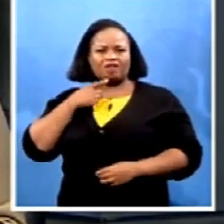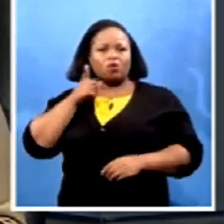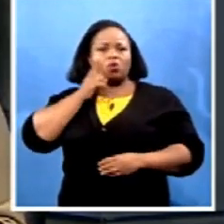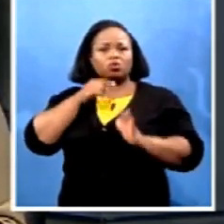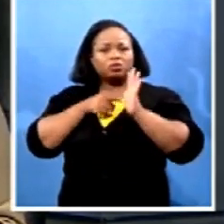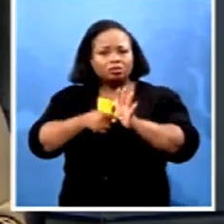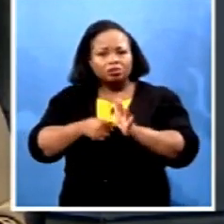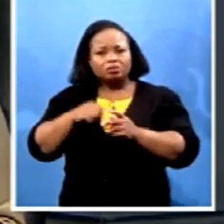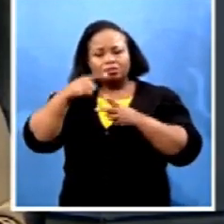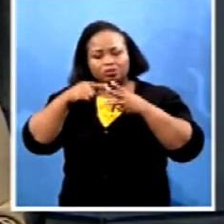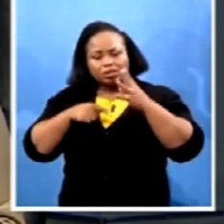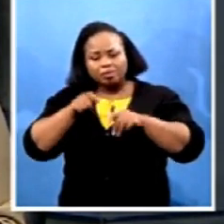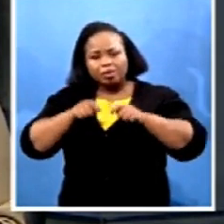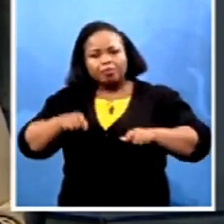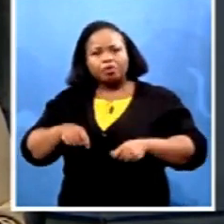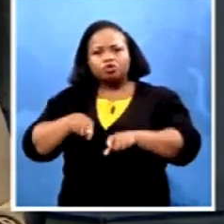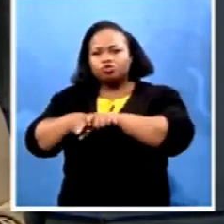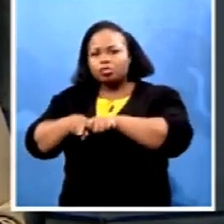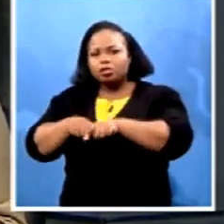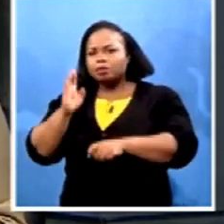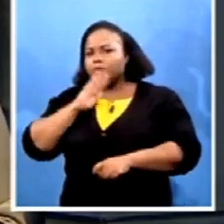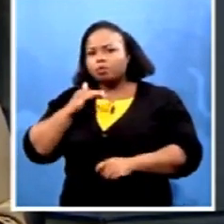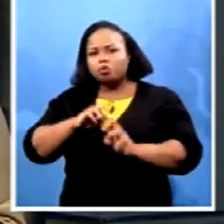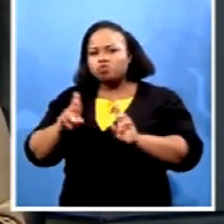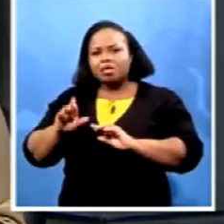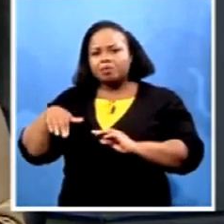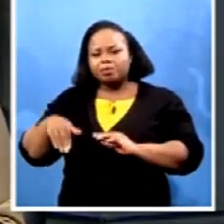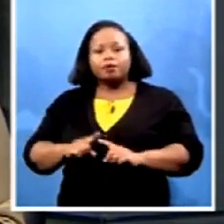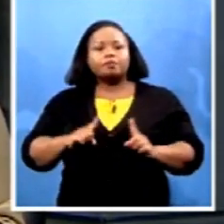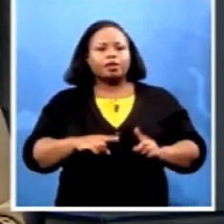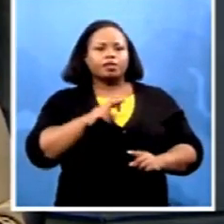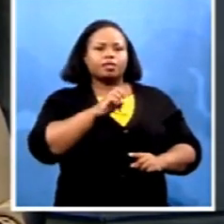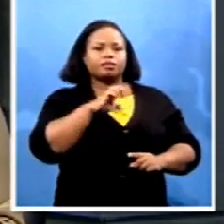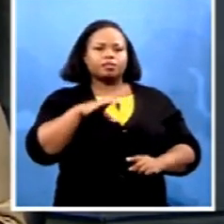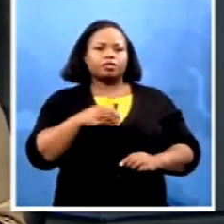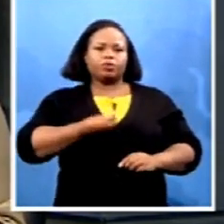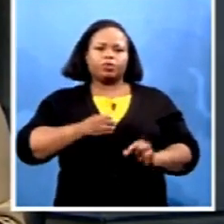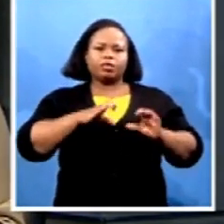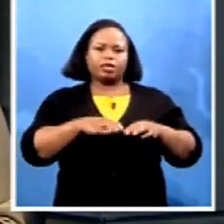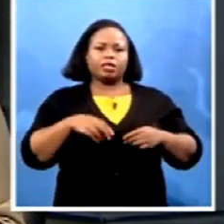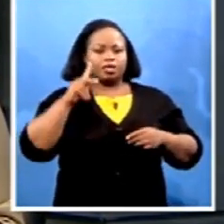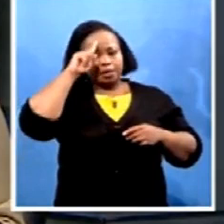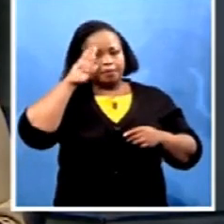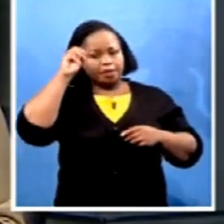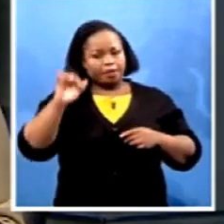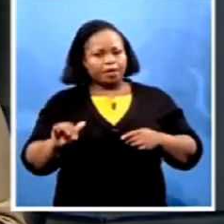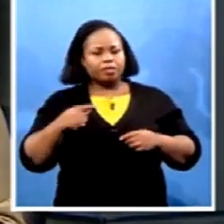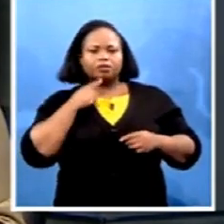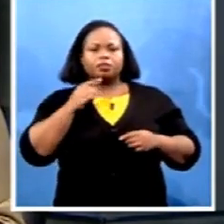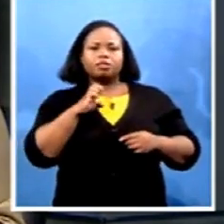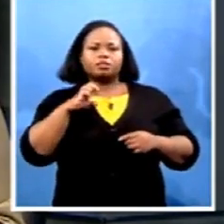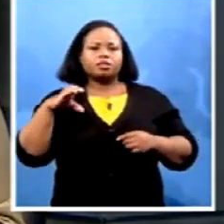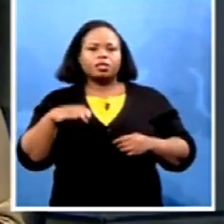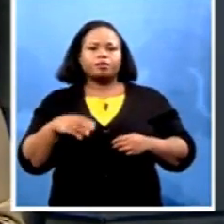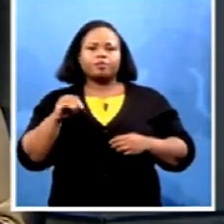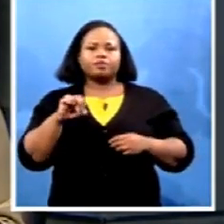ready. Meanwhile, the ANC Youth League in Nelson Mandela Bay is calling for Eastern Cape Health MEC Sindiswa Gomba to be recalled and